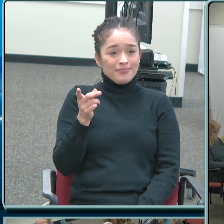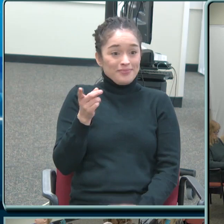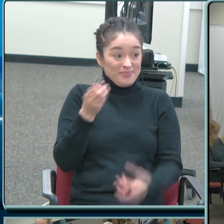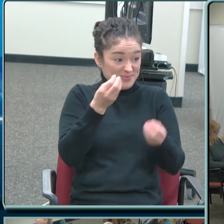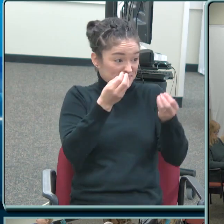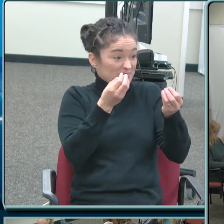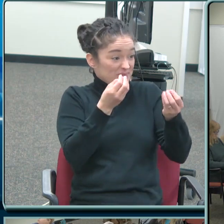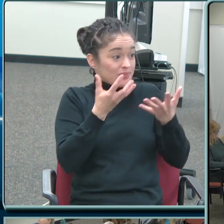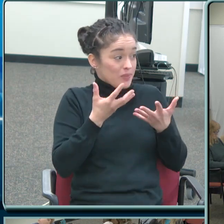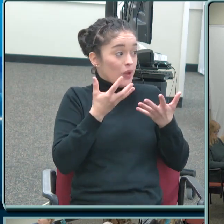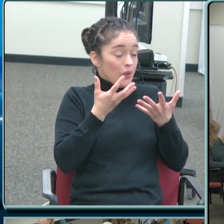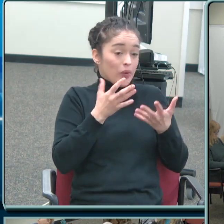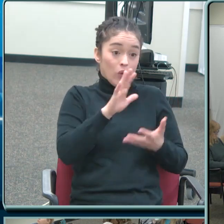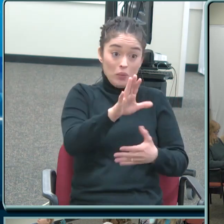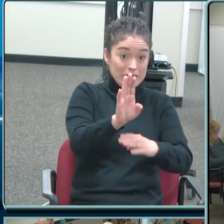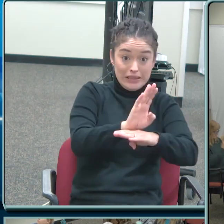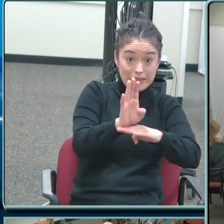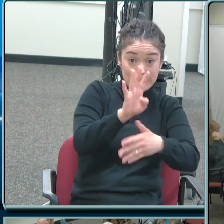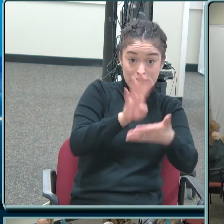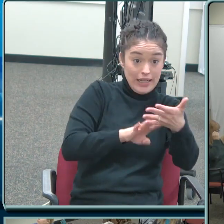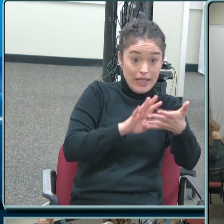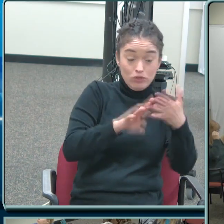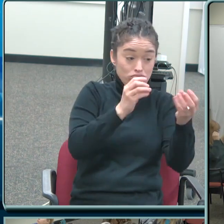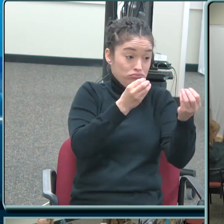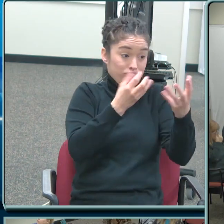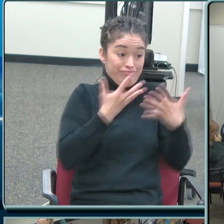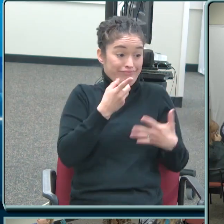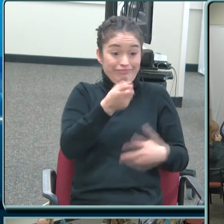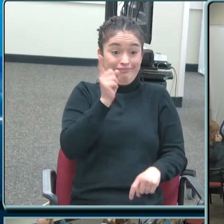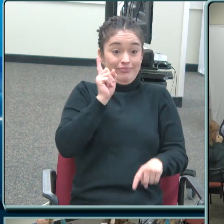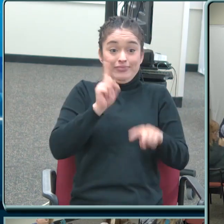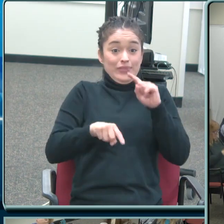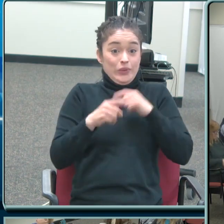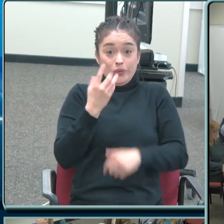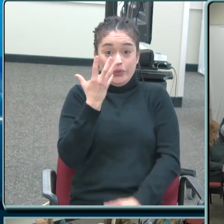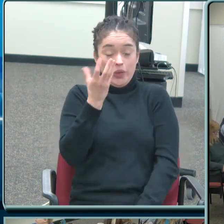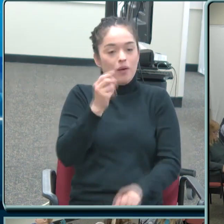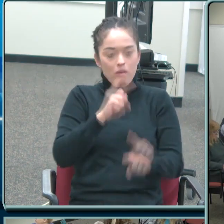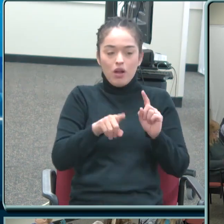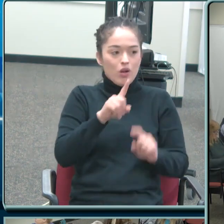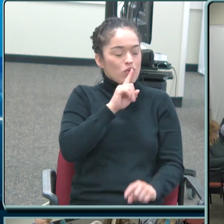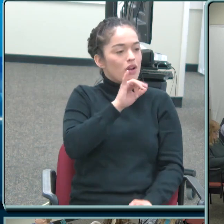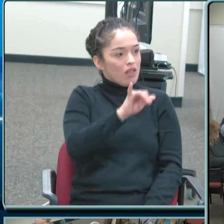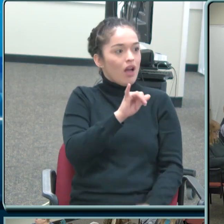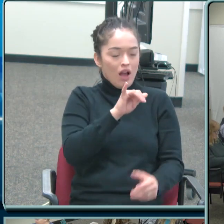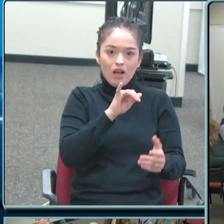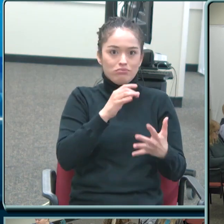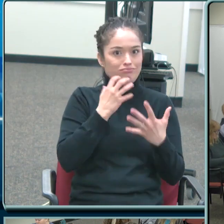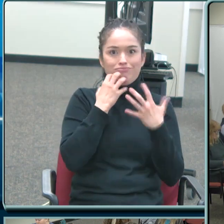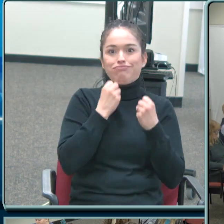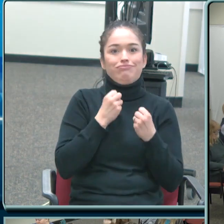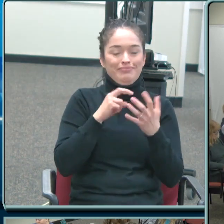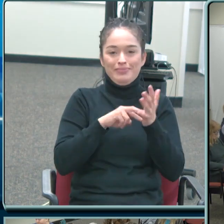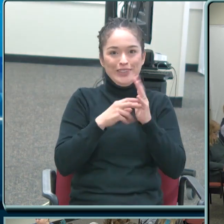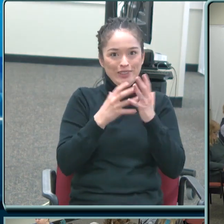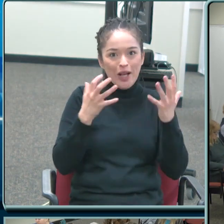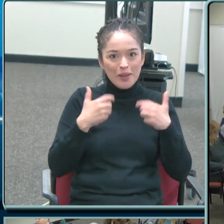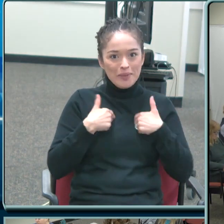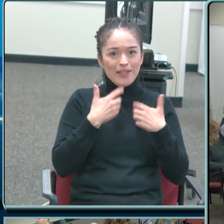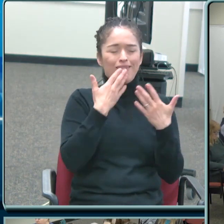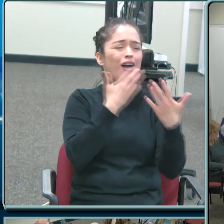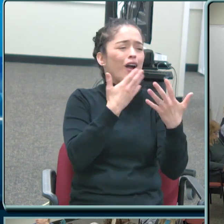me know, due to your busy schedules, that you weren't able to make that, but that meant a lot to me. So thank you so much.